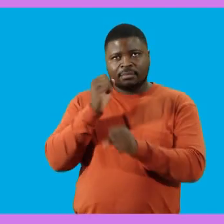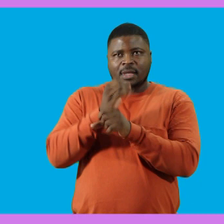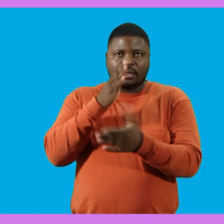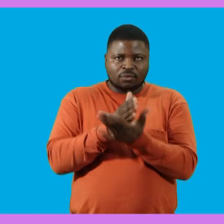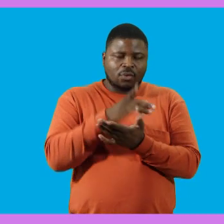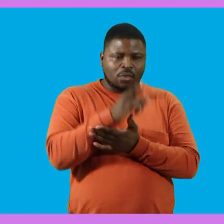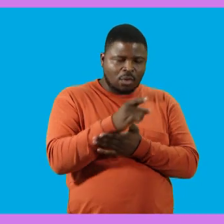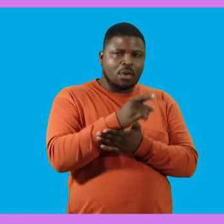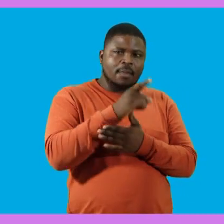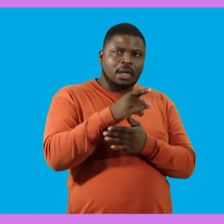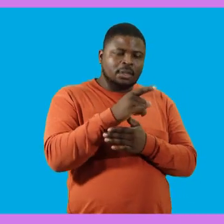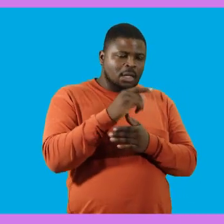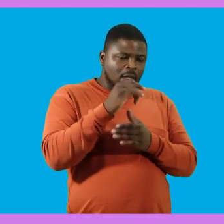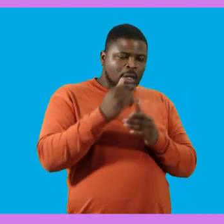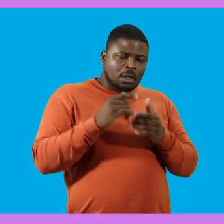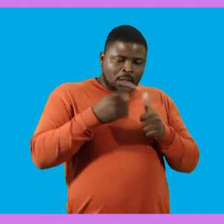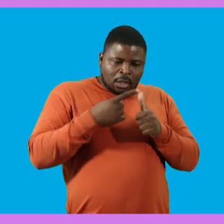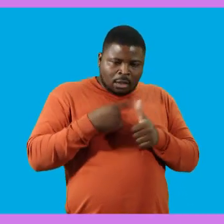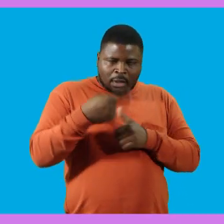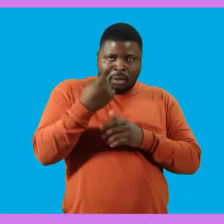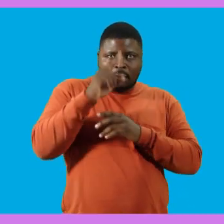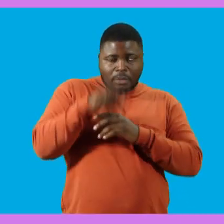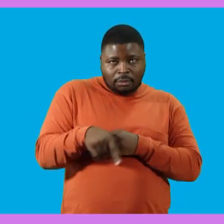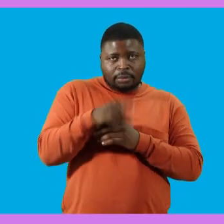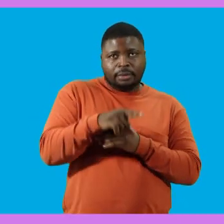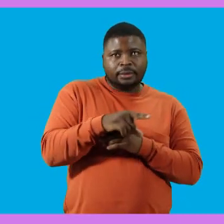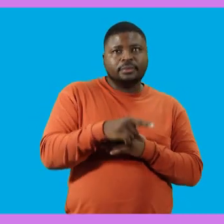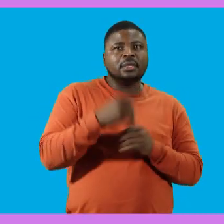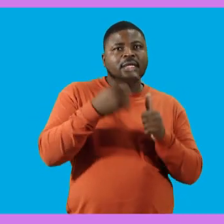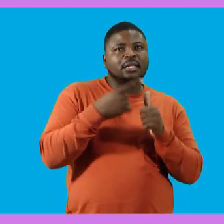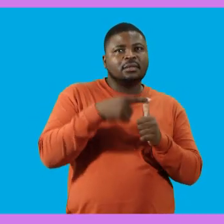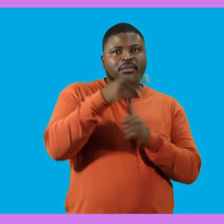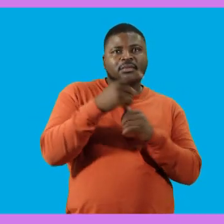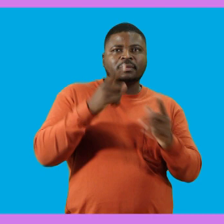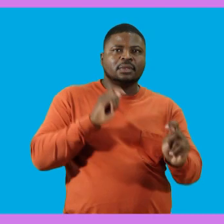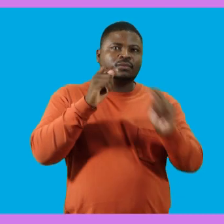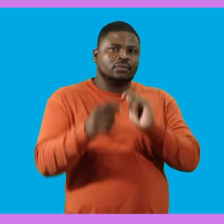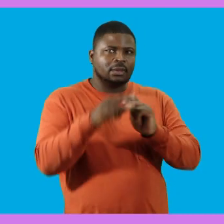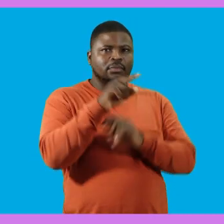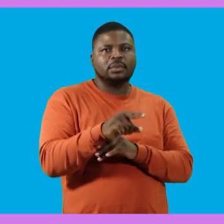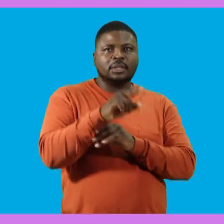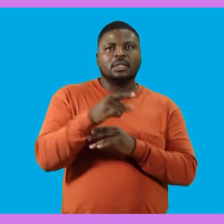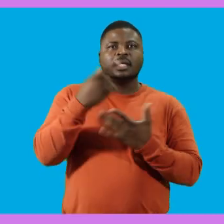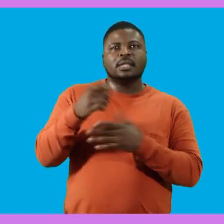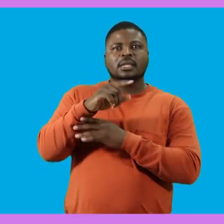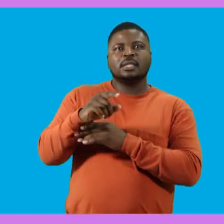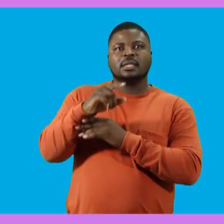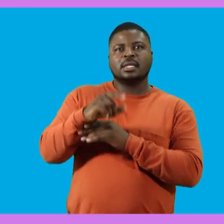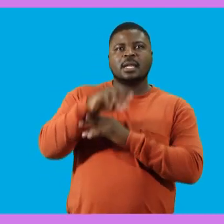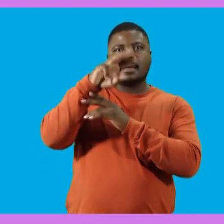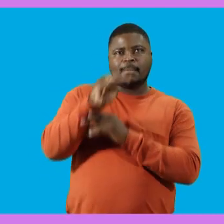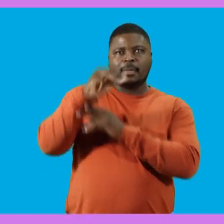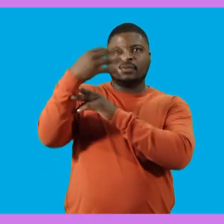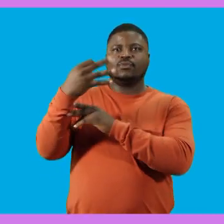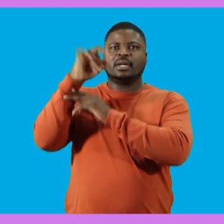25 centimeters deep, calculate the amount of cement in cubic meters needed for the foundation. So